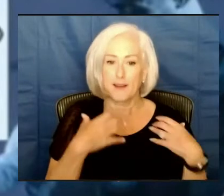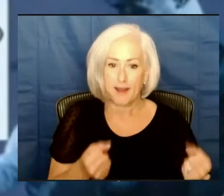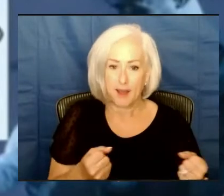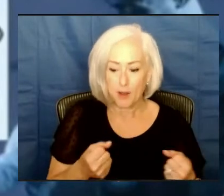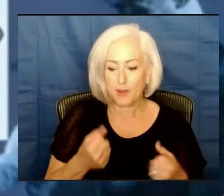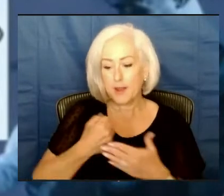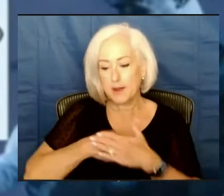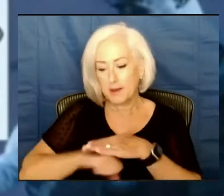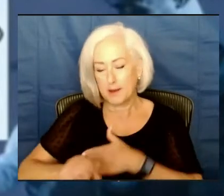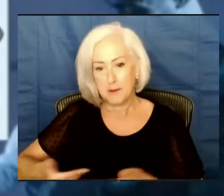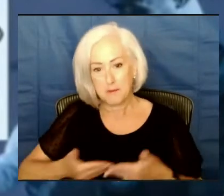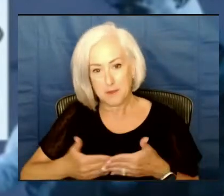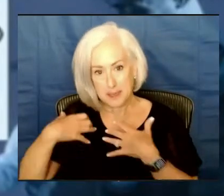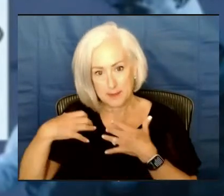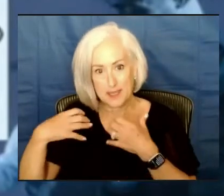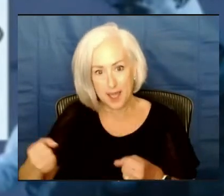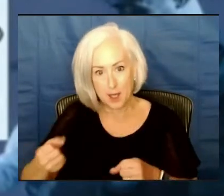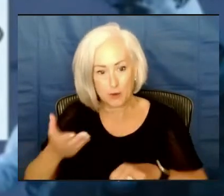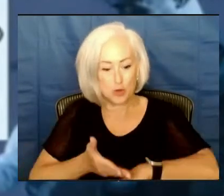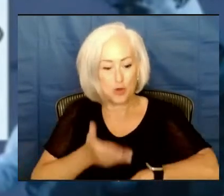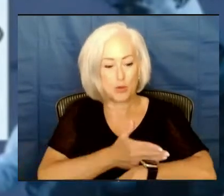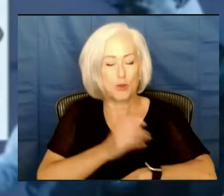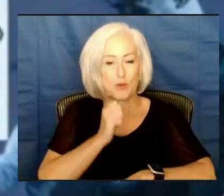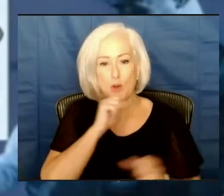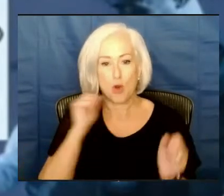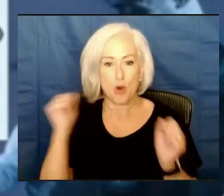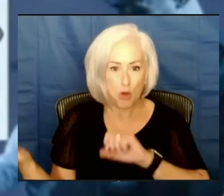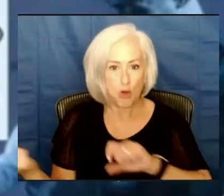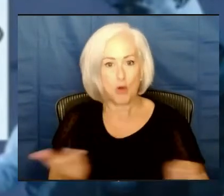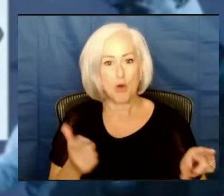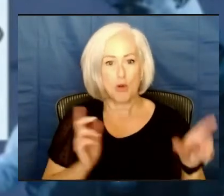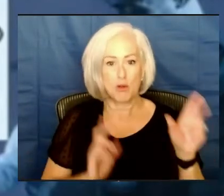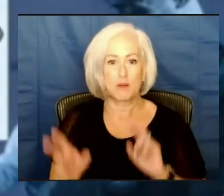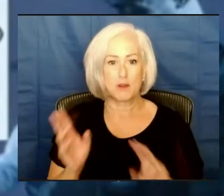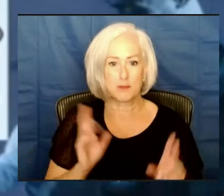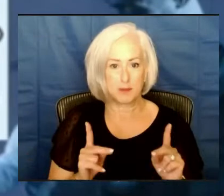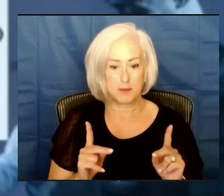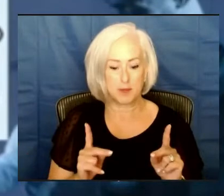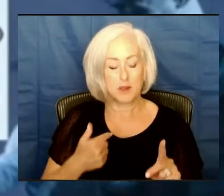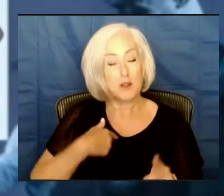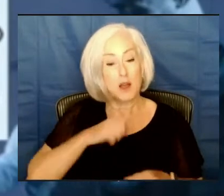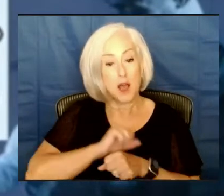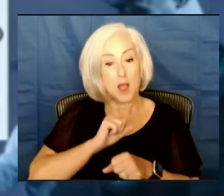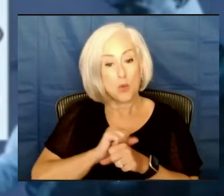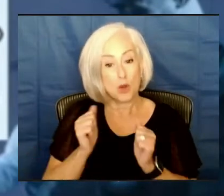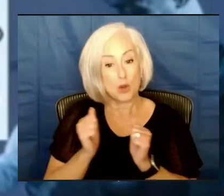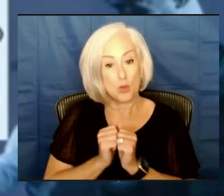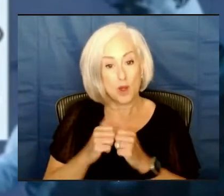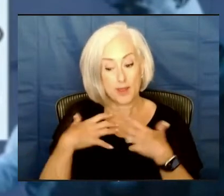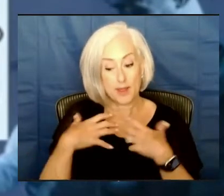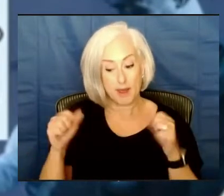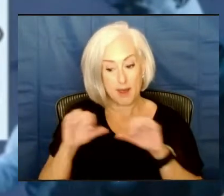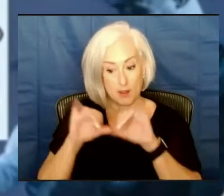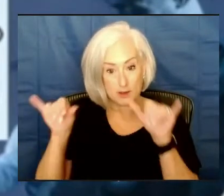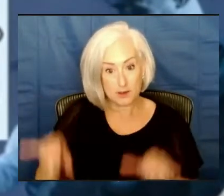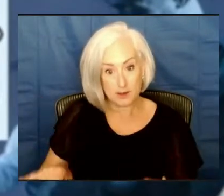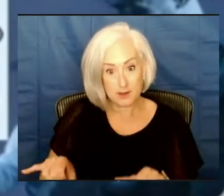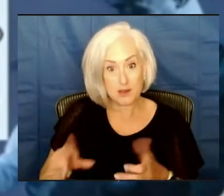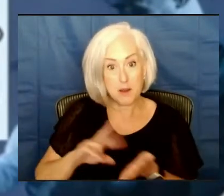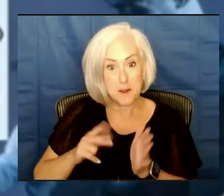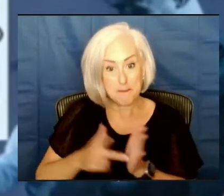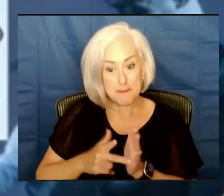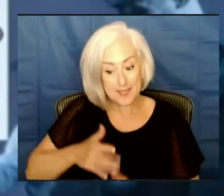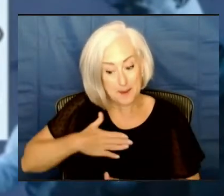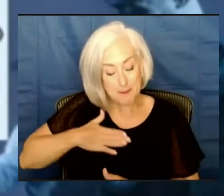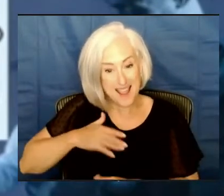conditions. And so to improve those for the entire population, when we work with the health system, it's really around how do we, particularly in my work,